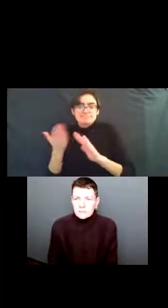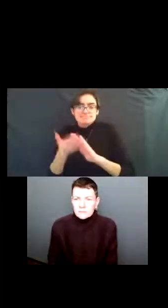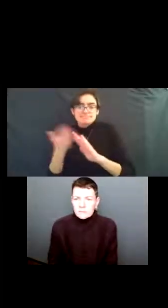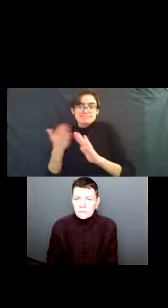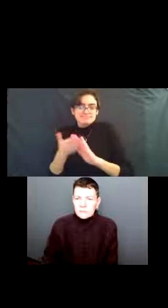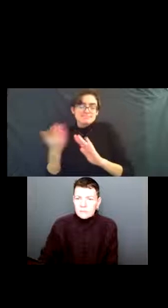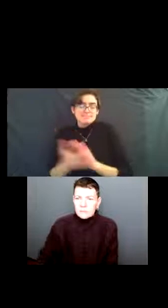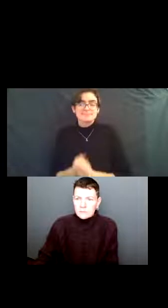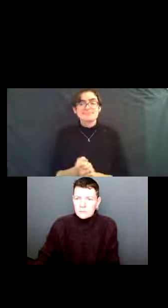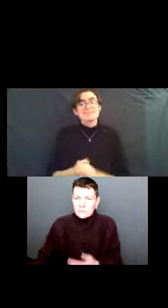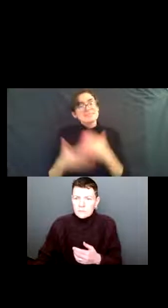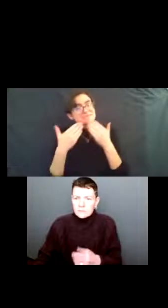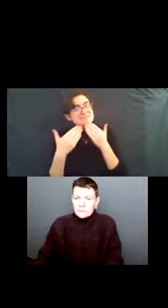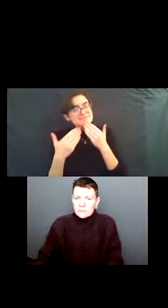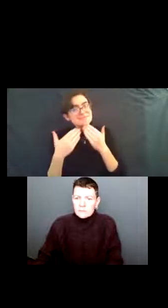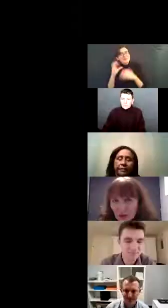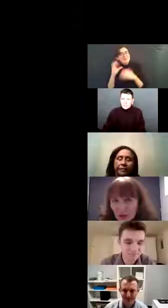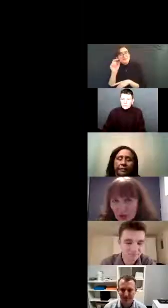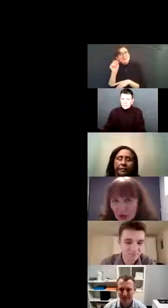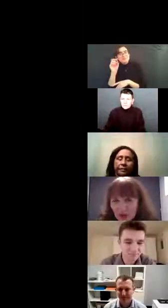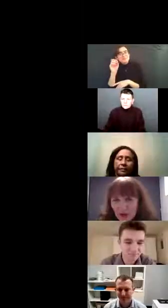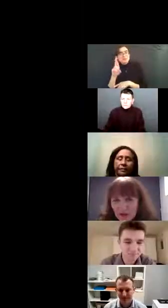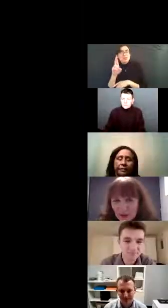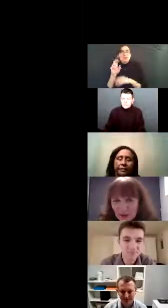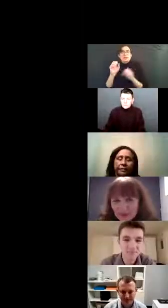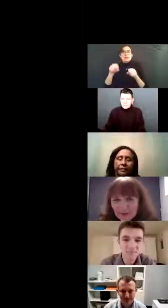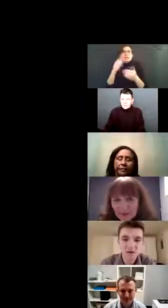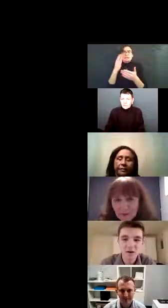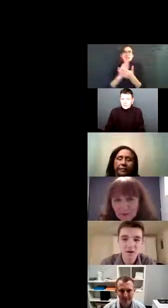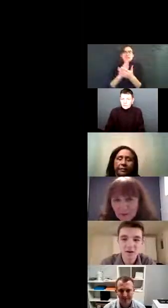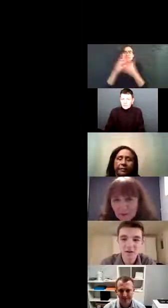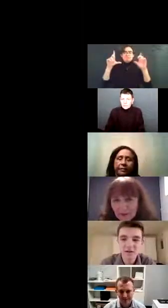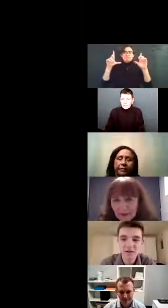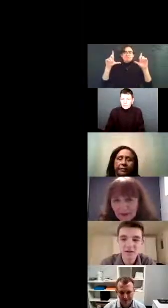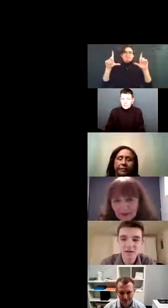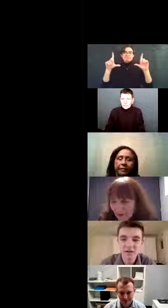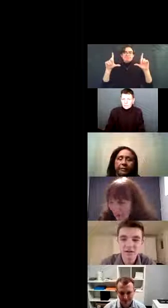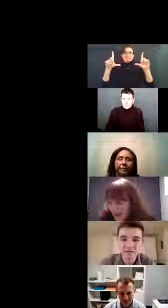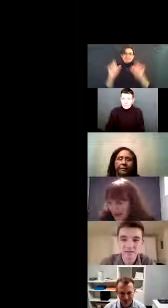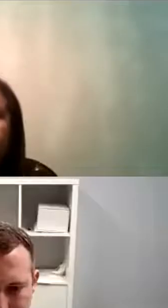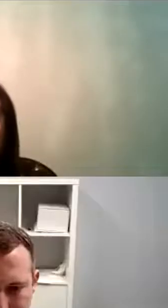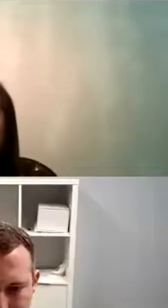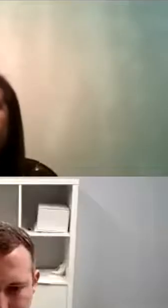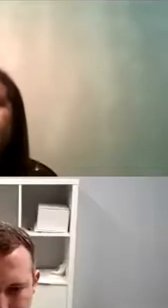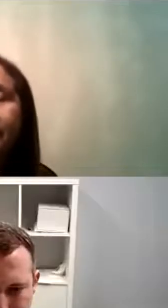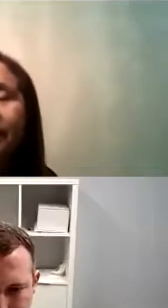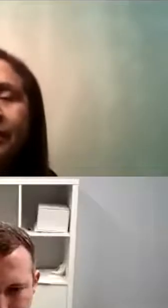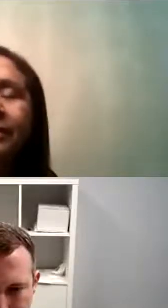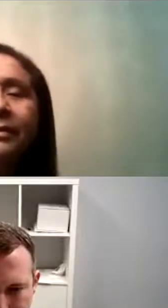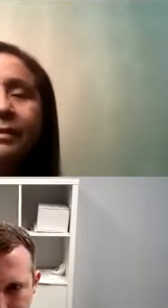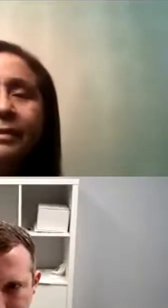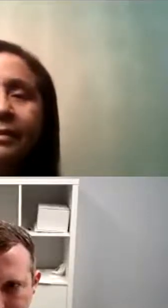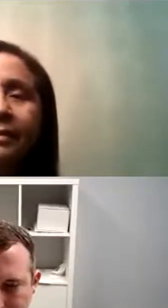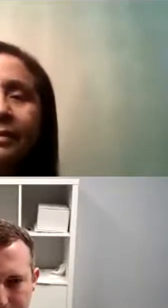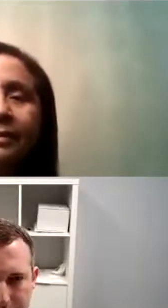Thank you so much, Connor. And you You're can welcome. stop sharing your screen, please. Okay. Great.